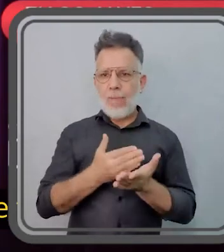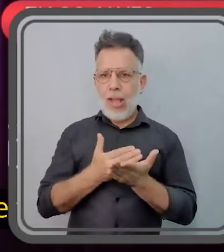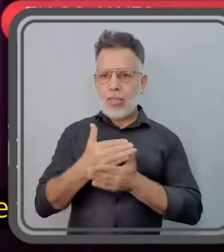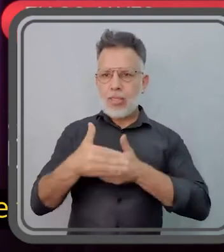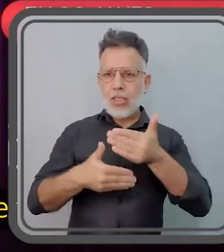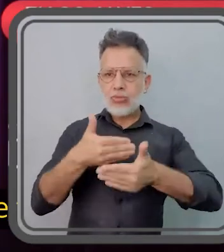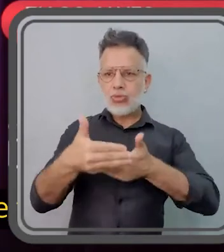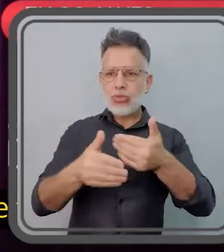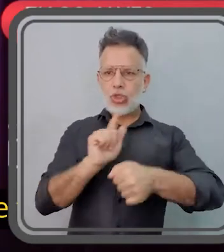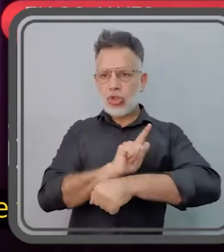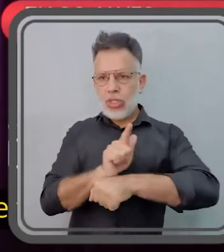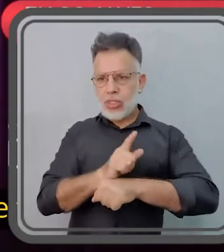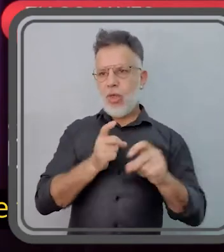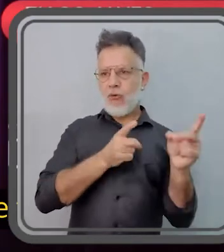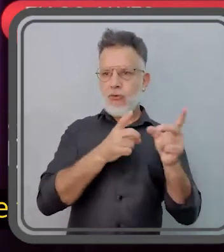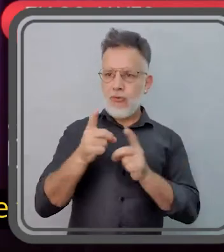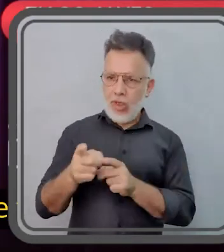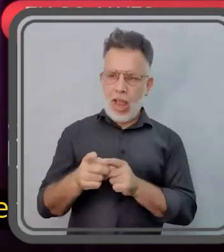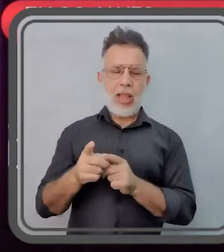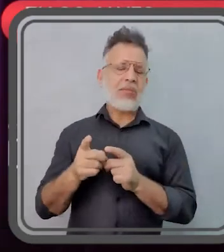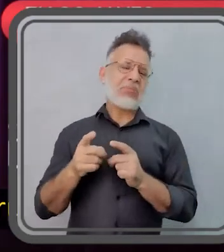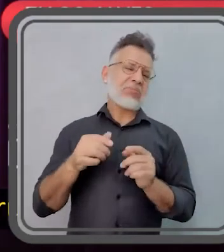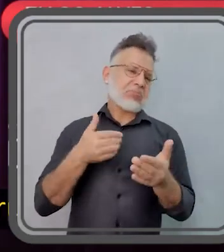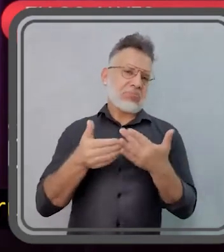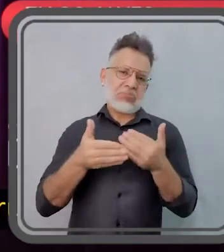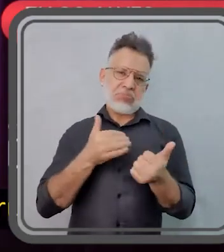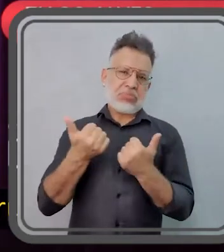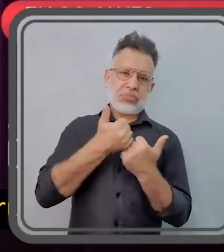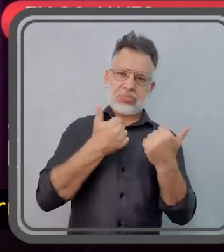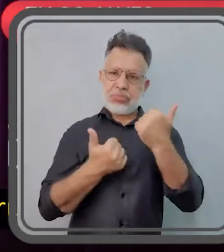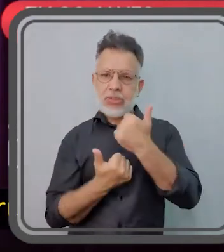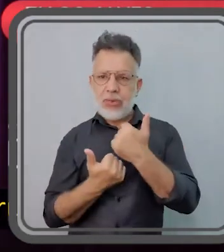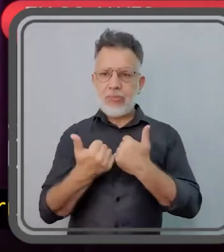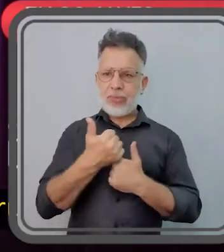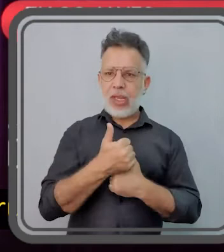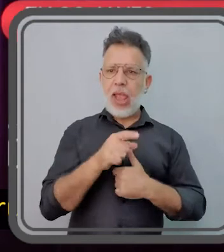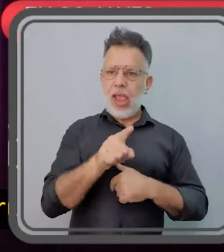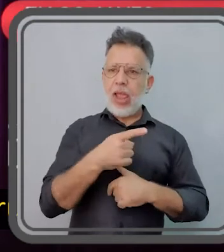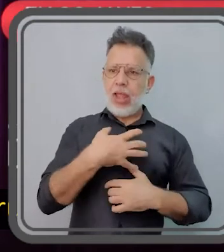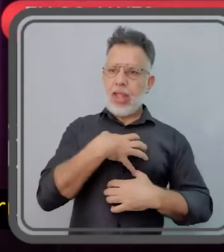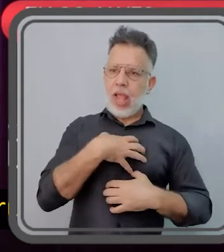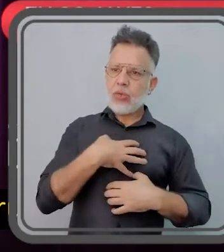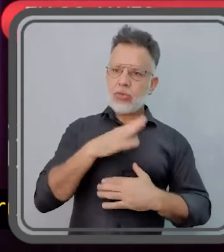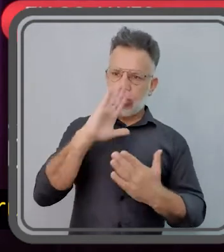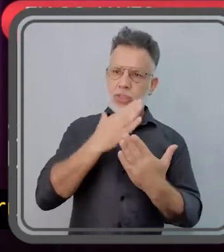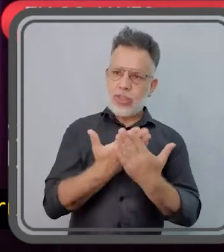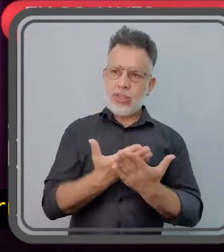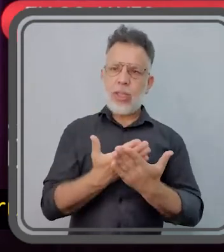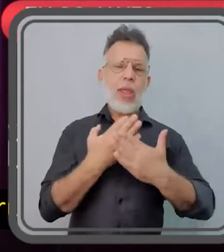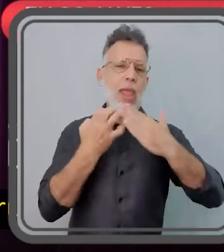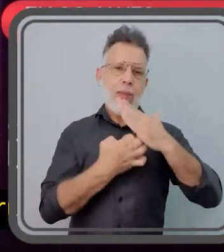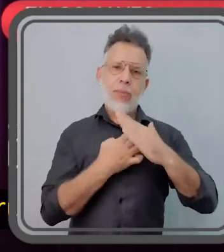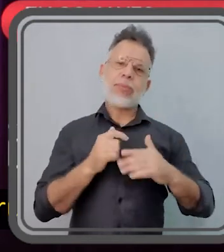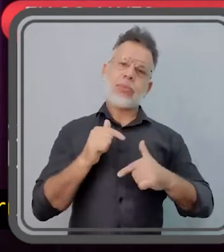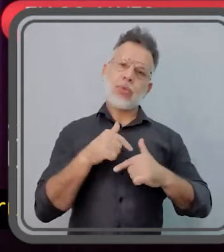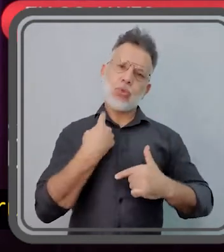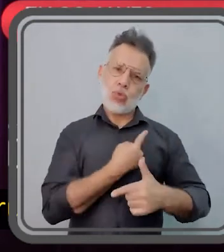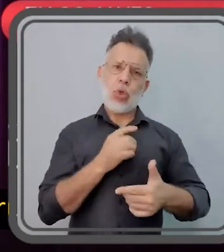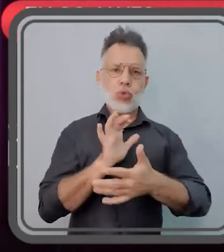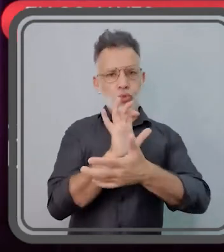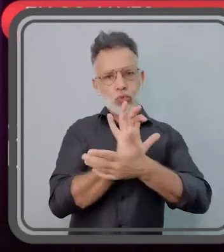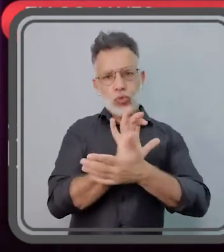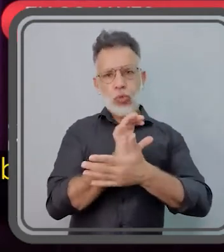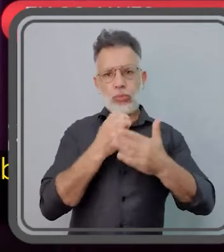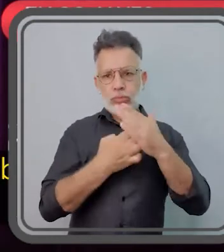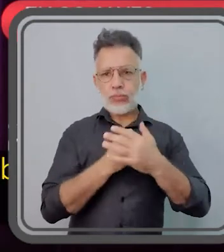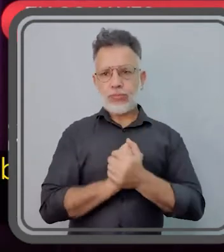management, into sales, into delivery, and vice versa. So this is something which we believe in as a company and as a